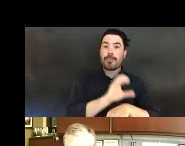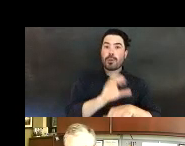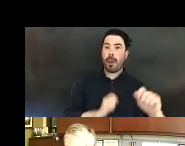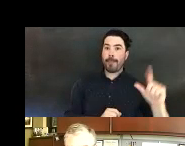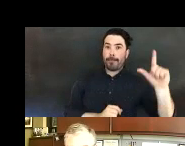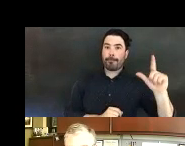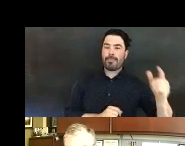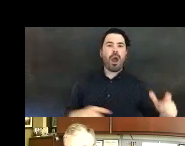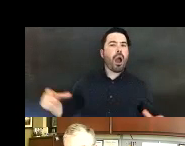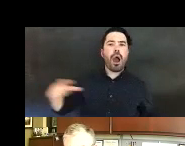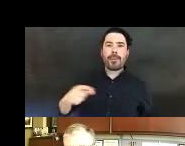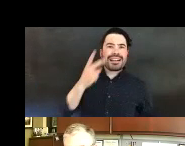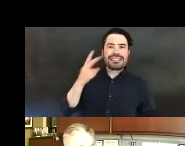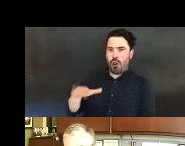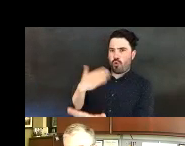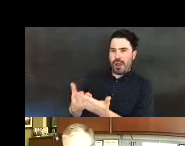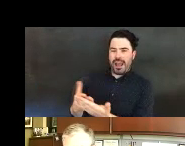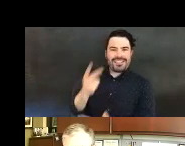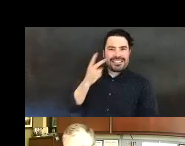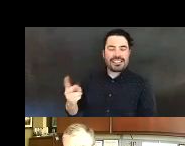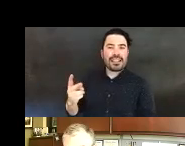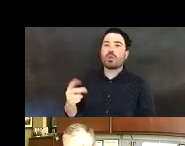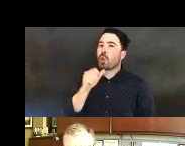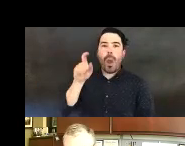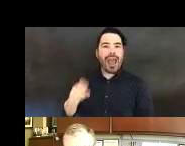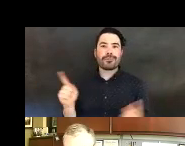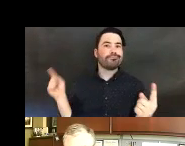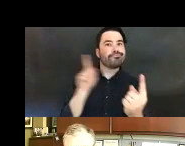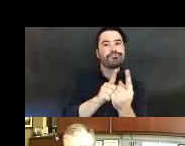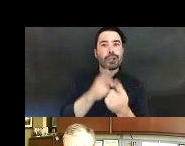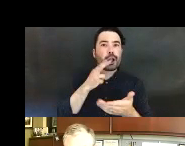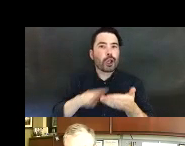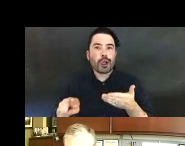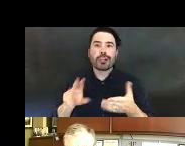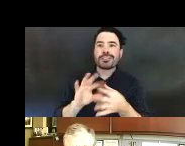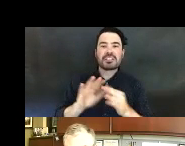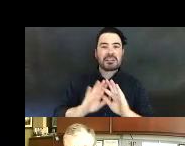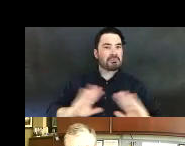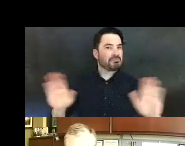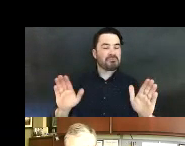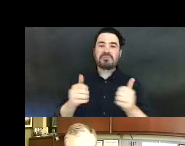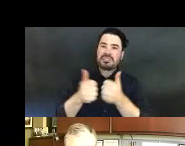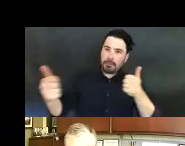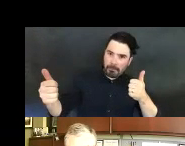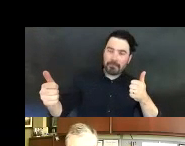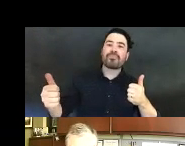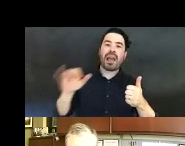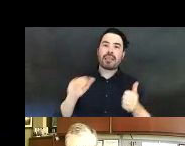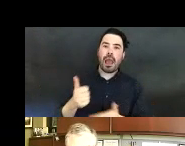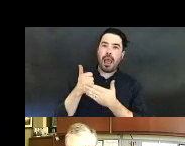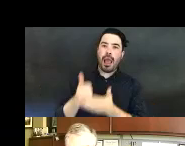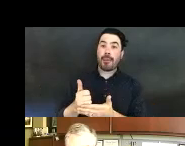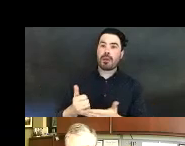that contact with our check-in clerks. So again, another effort that's going to be taking place to keep our operations efficient,